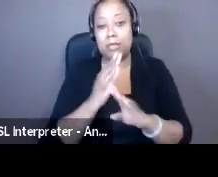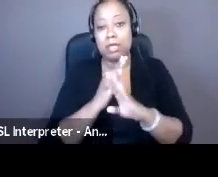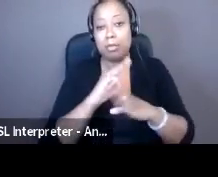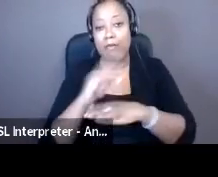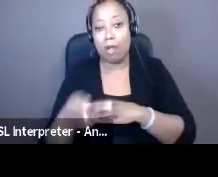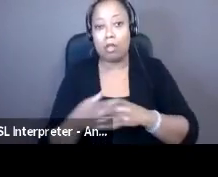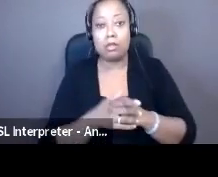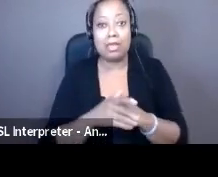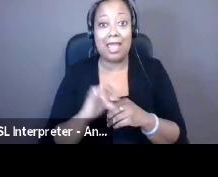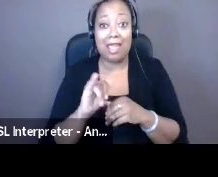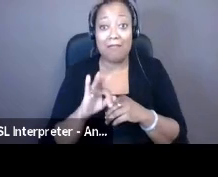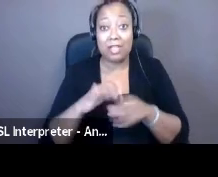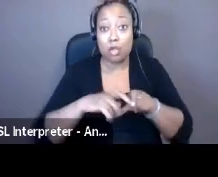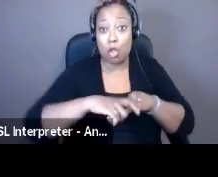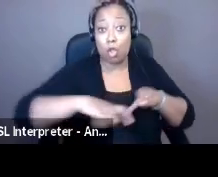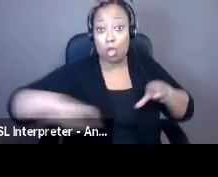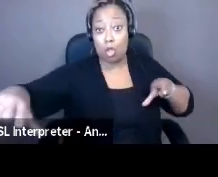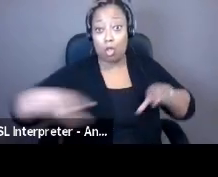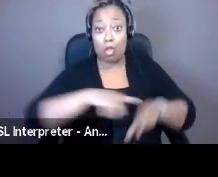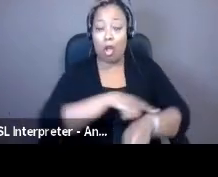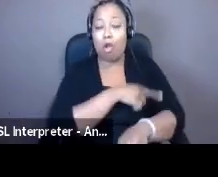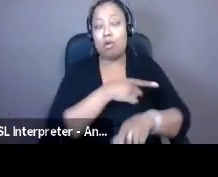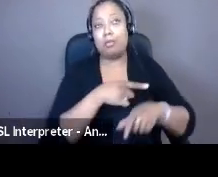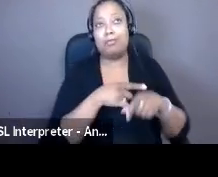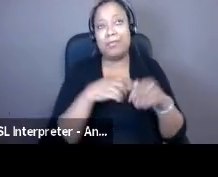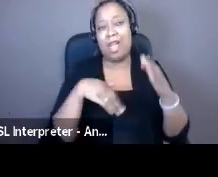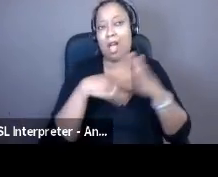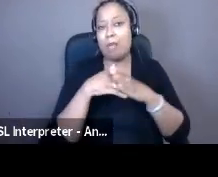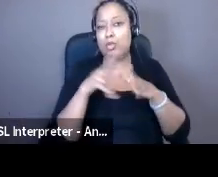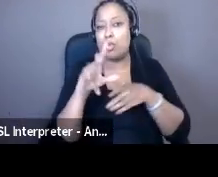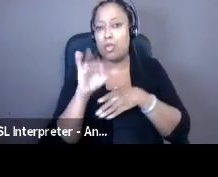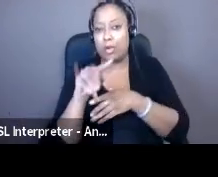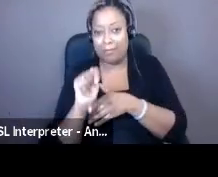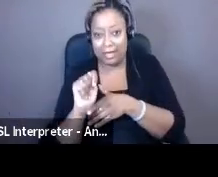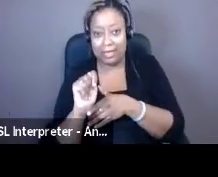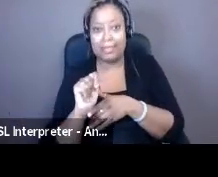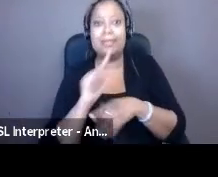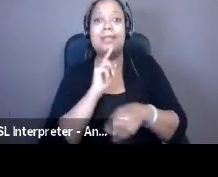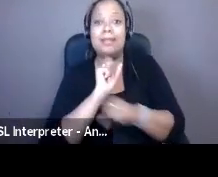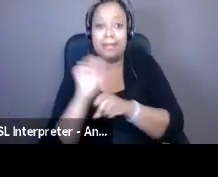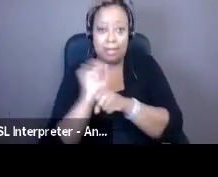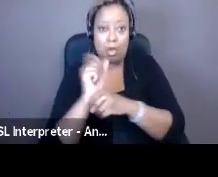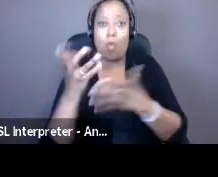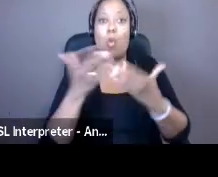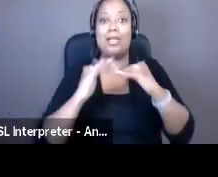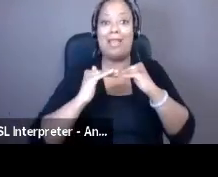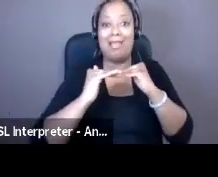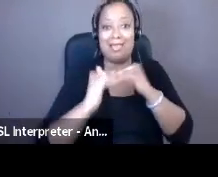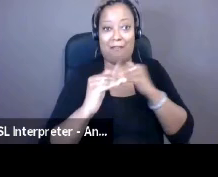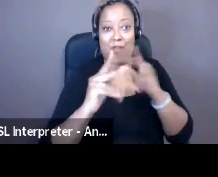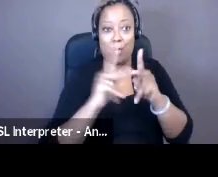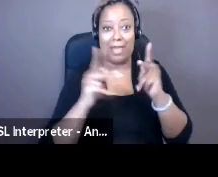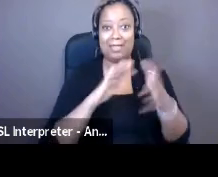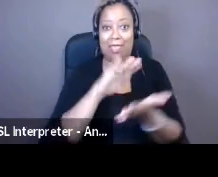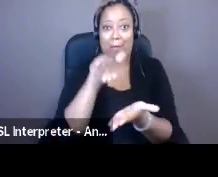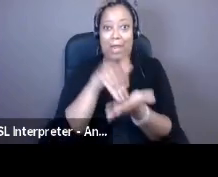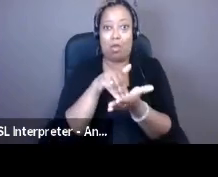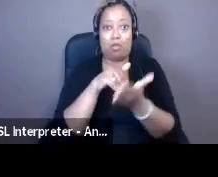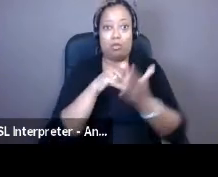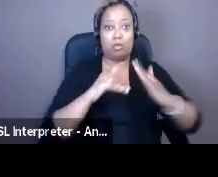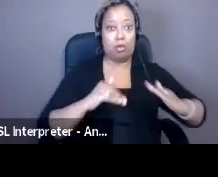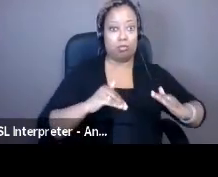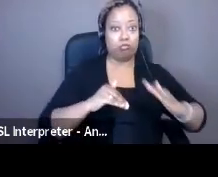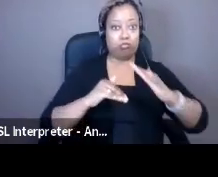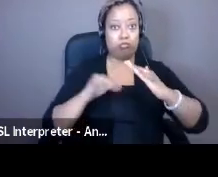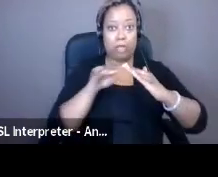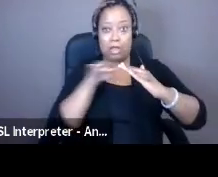very long, typically over up to 30 feet, you definitely want to have a level area in the middle of the ramp. You can see here